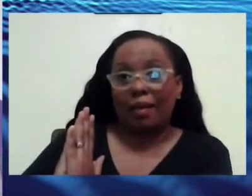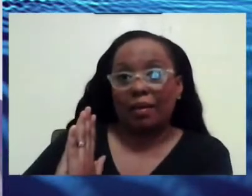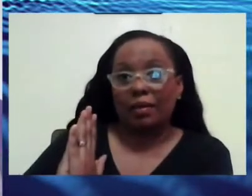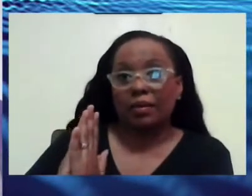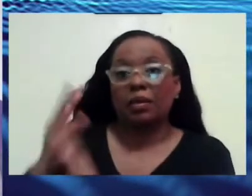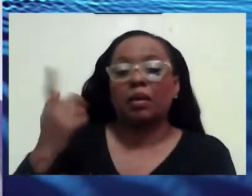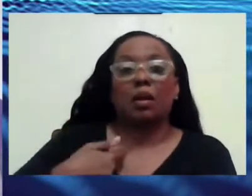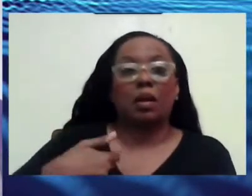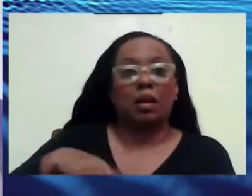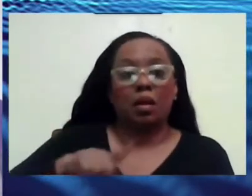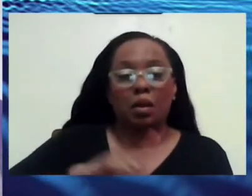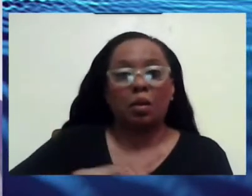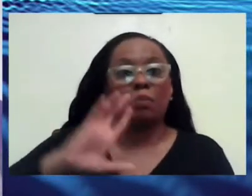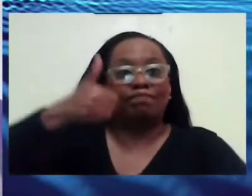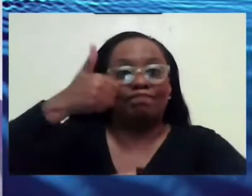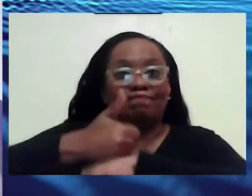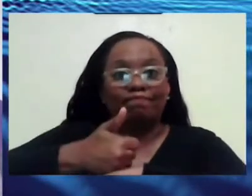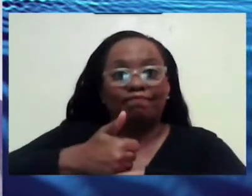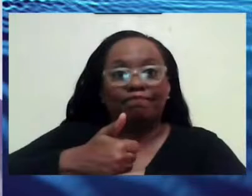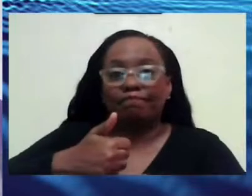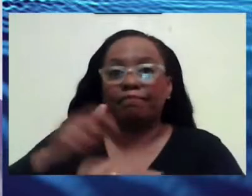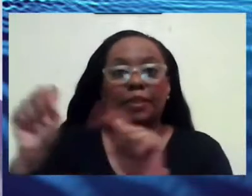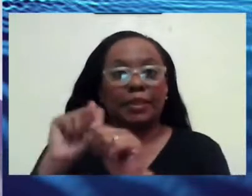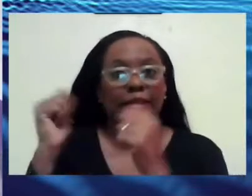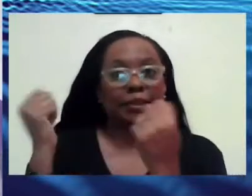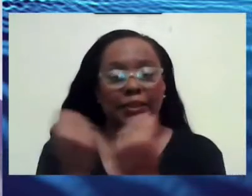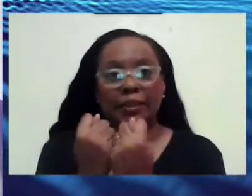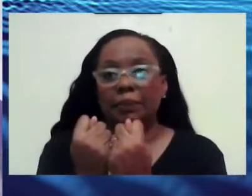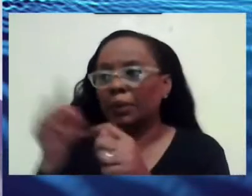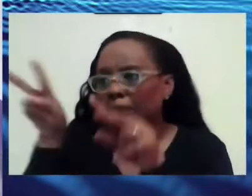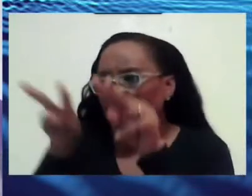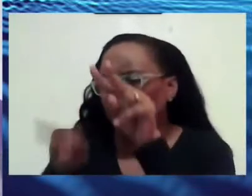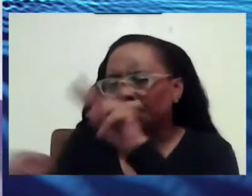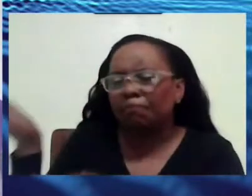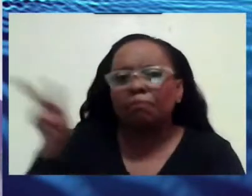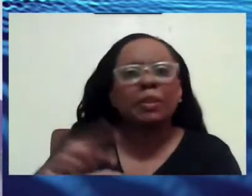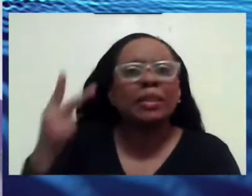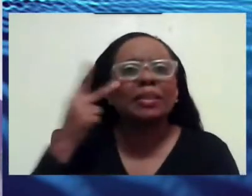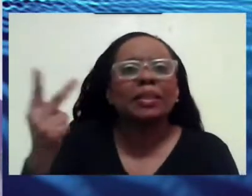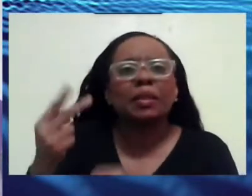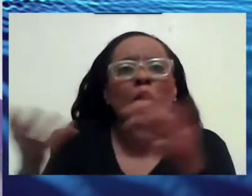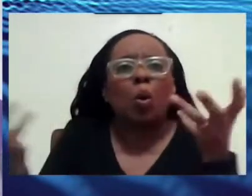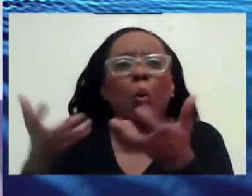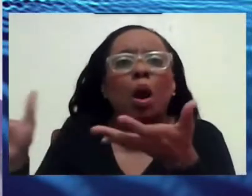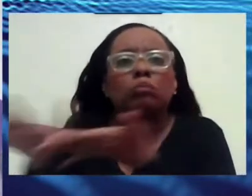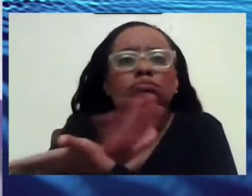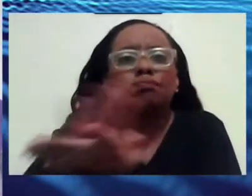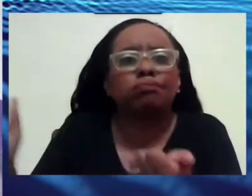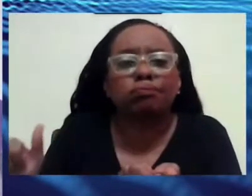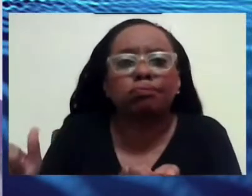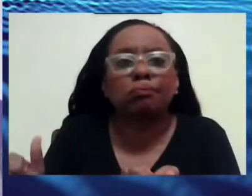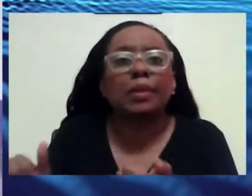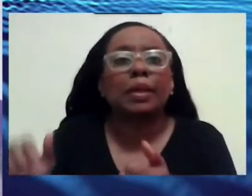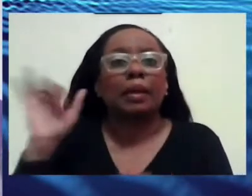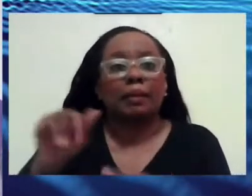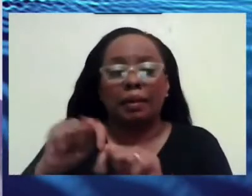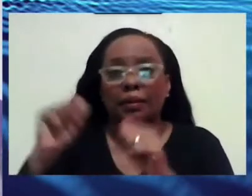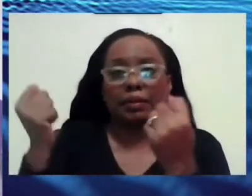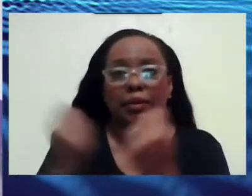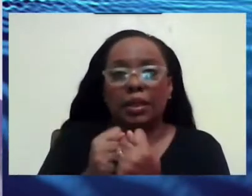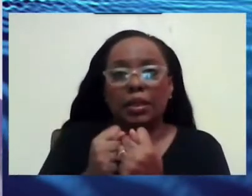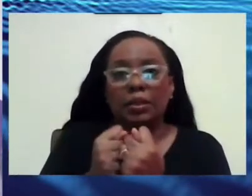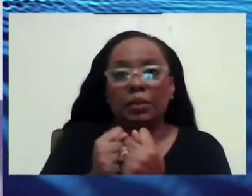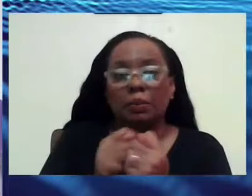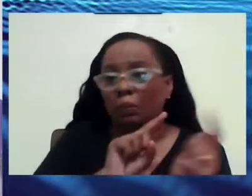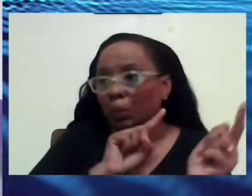damage sector assessment team, which is going into St. Vincent and the Grenadines today. And the intent of